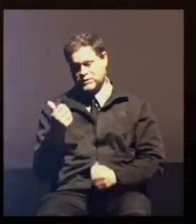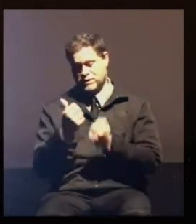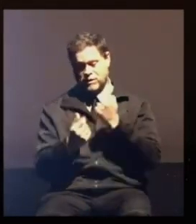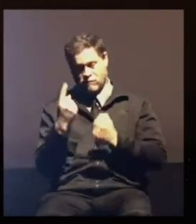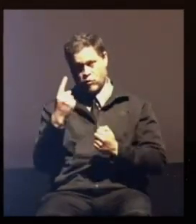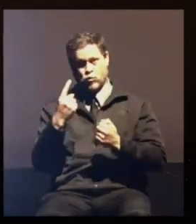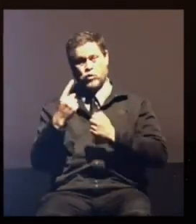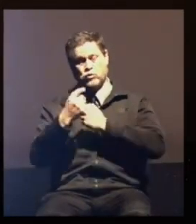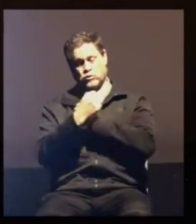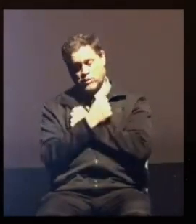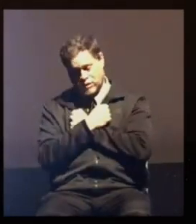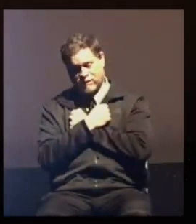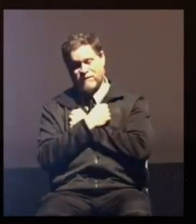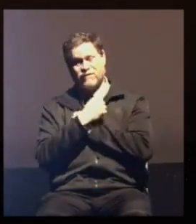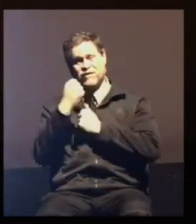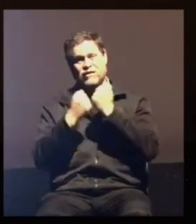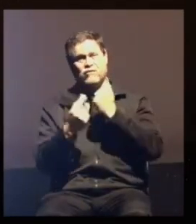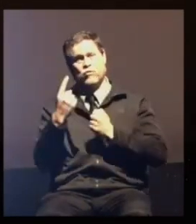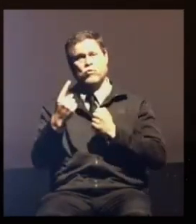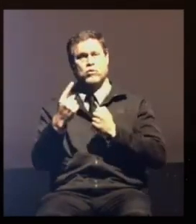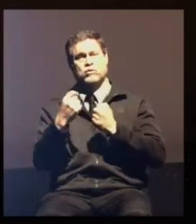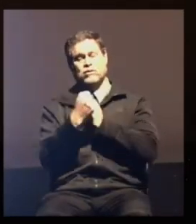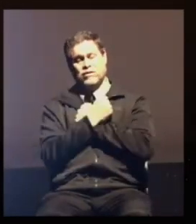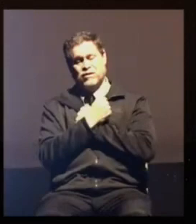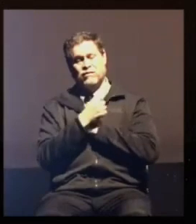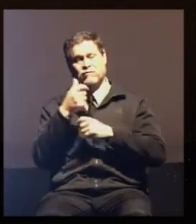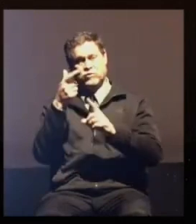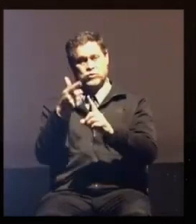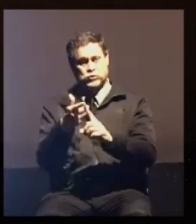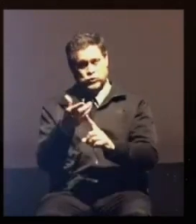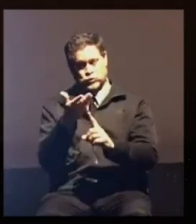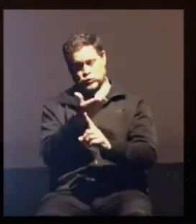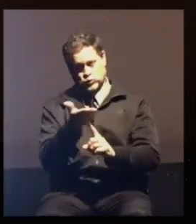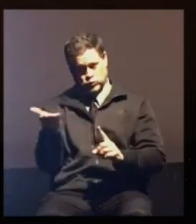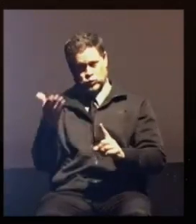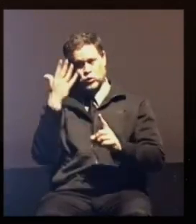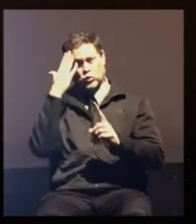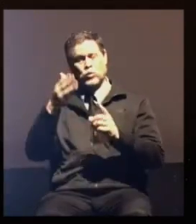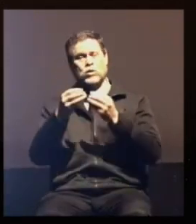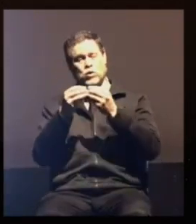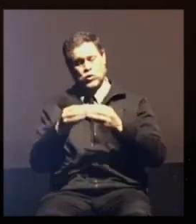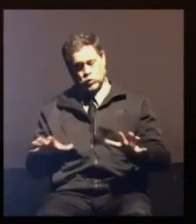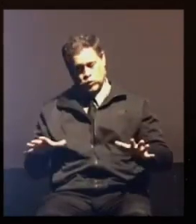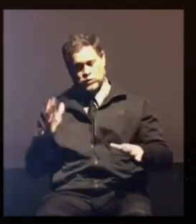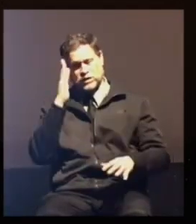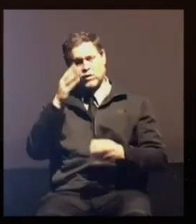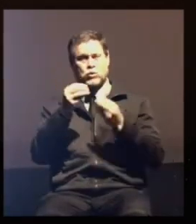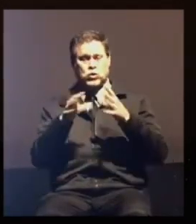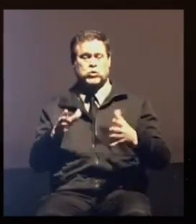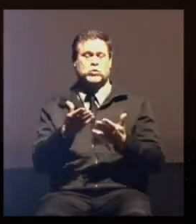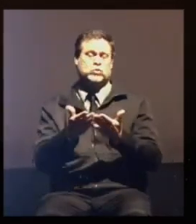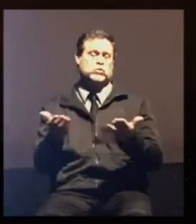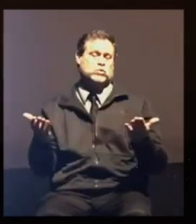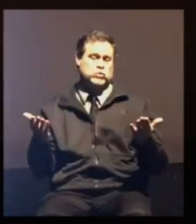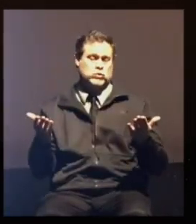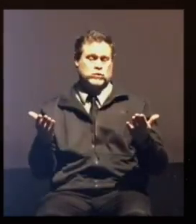Everyone you have ever loved and everyone who has ever loved you, you're going to lose them or they're going to lose you.